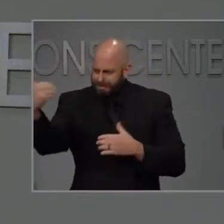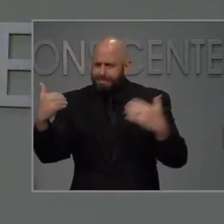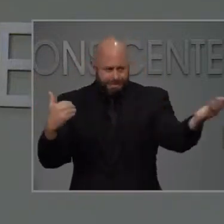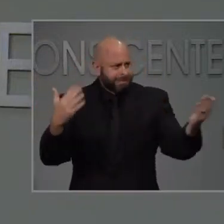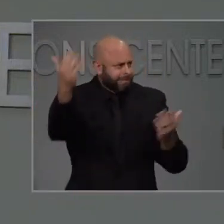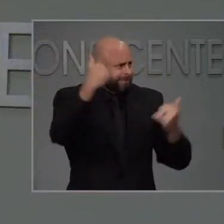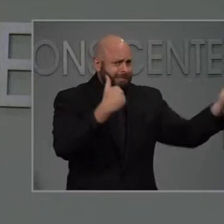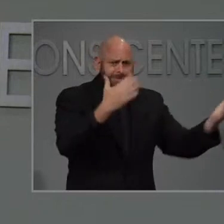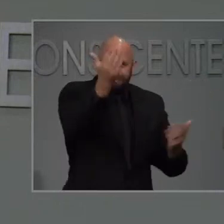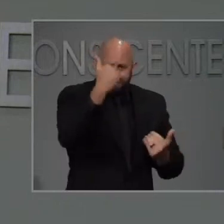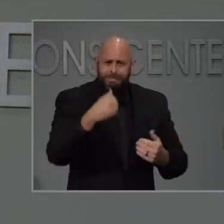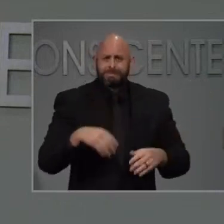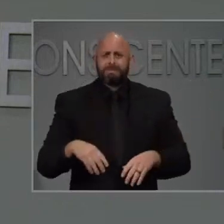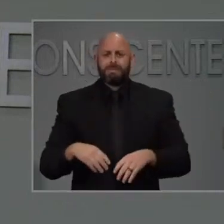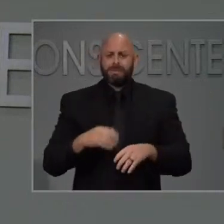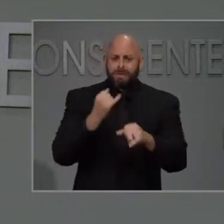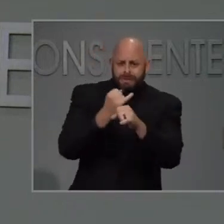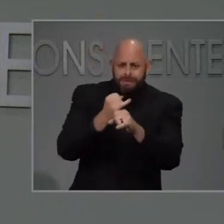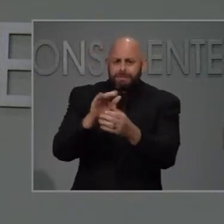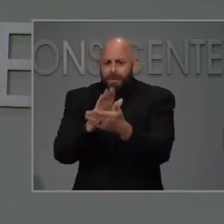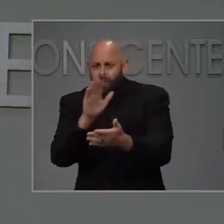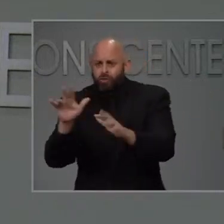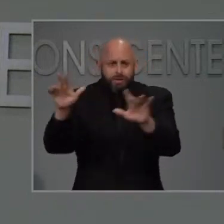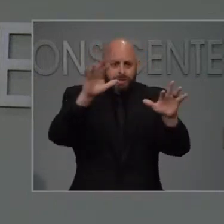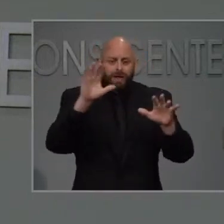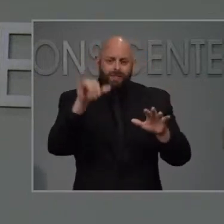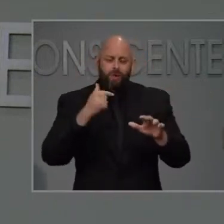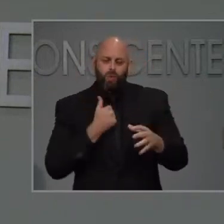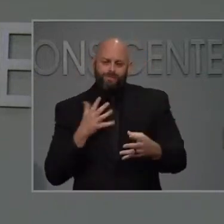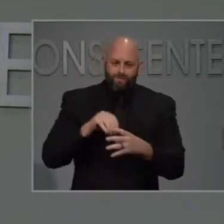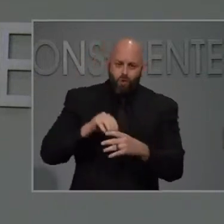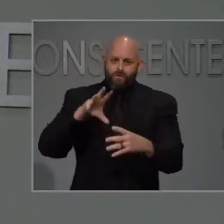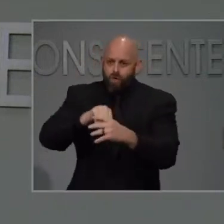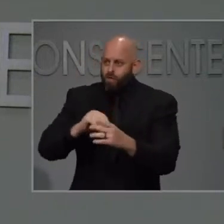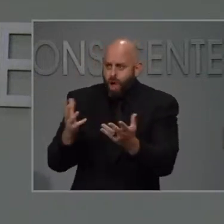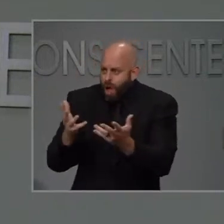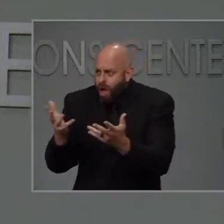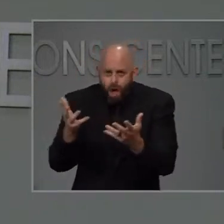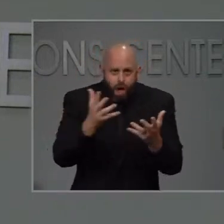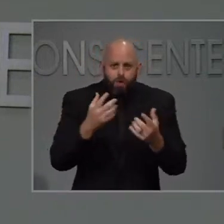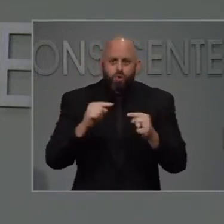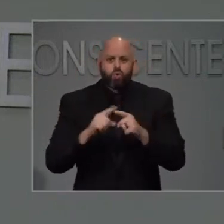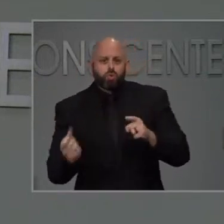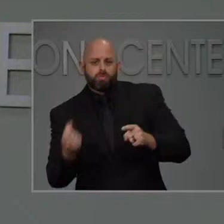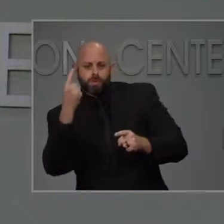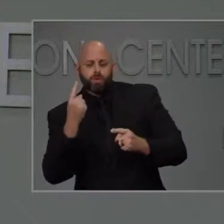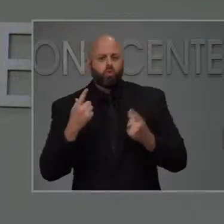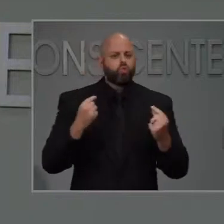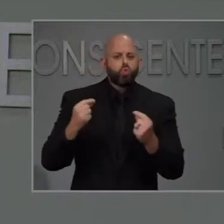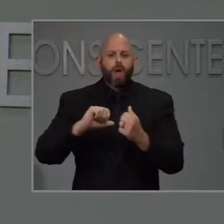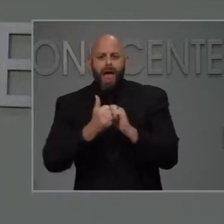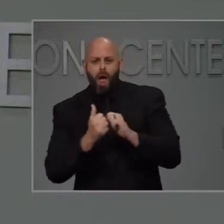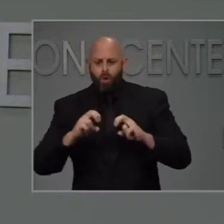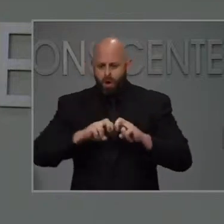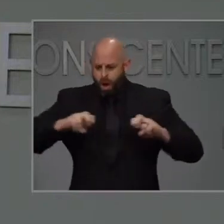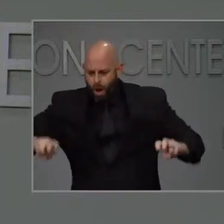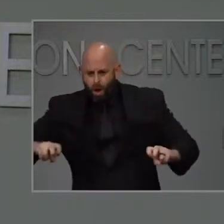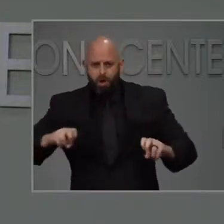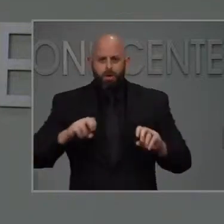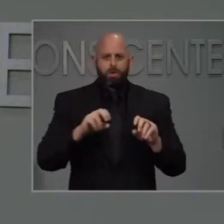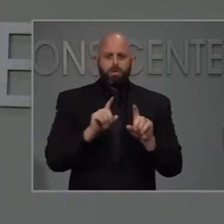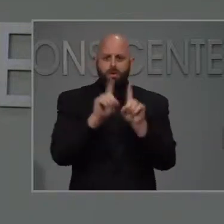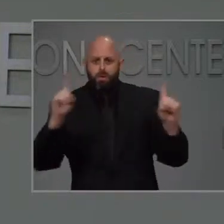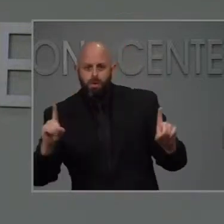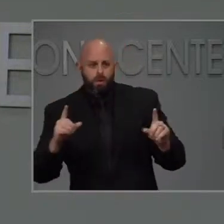camp associations. We have been engaging with them constantly to try to understand how we can work together on this.